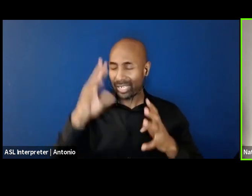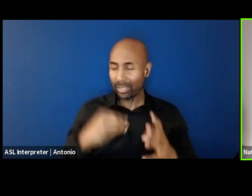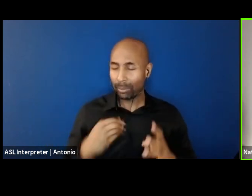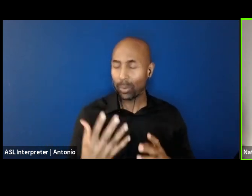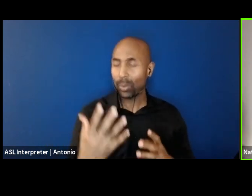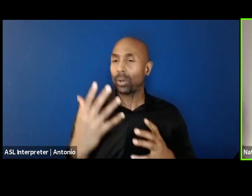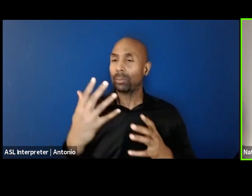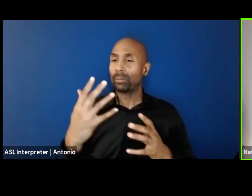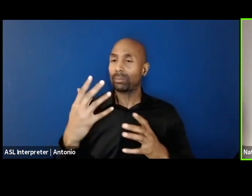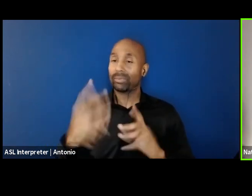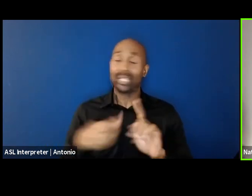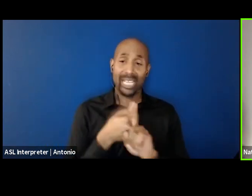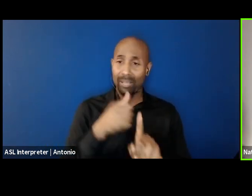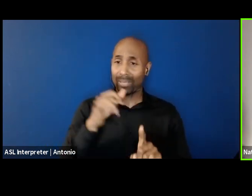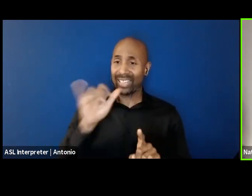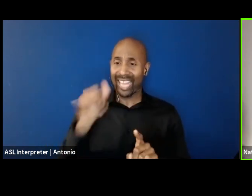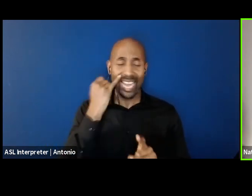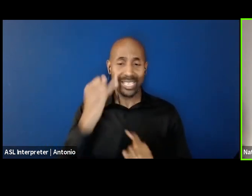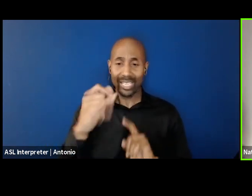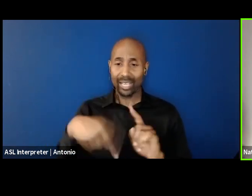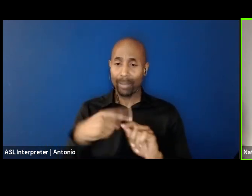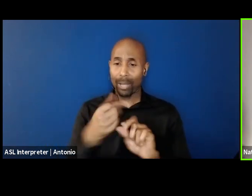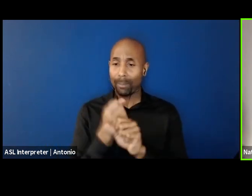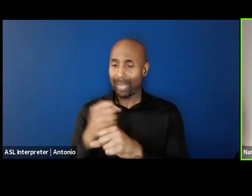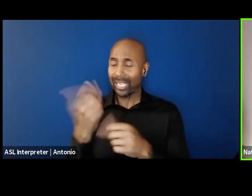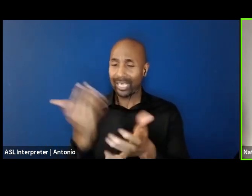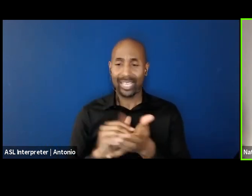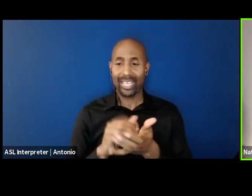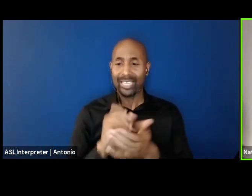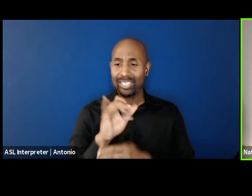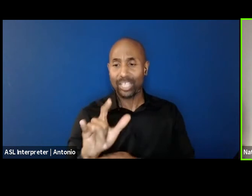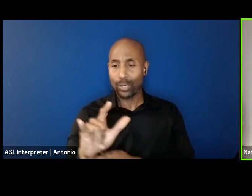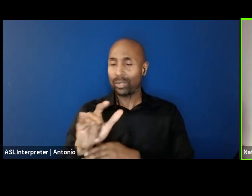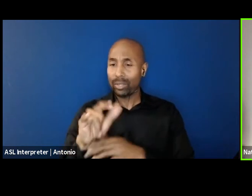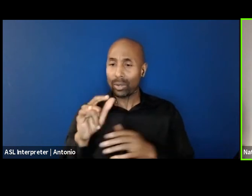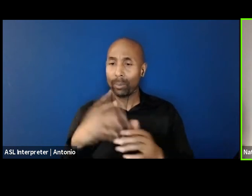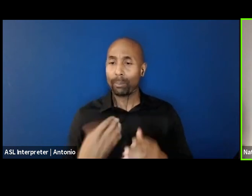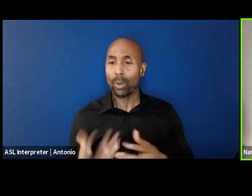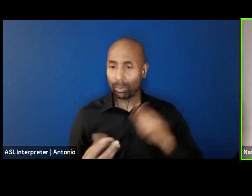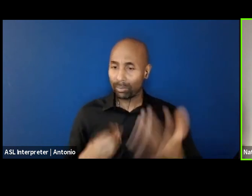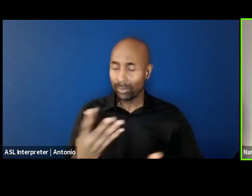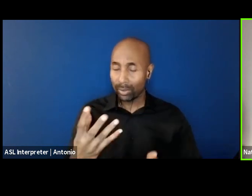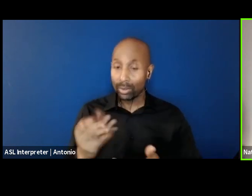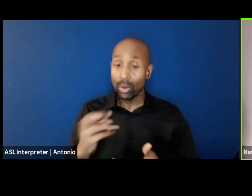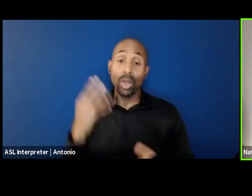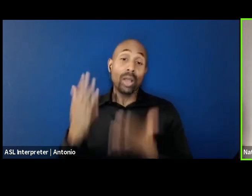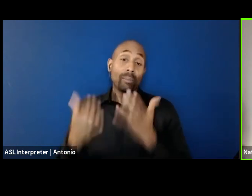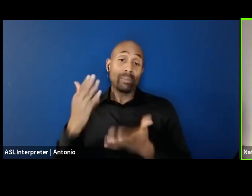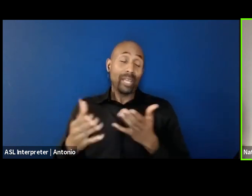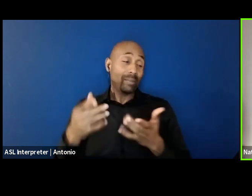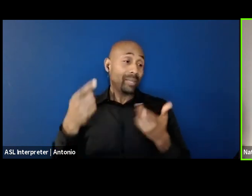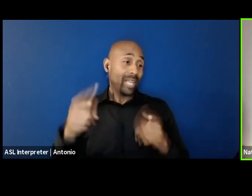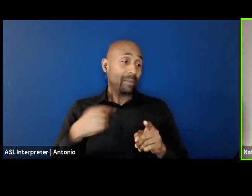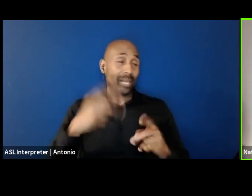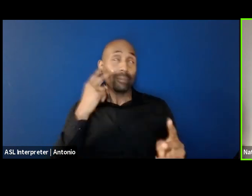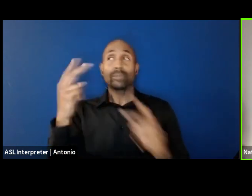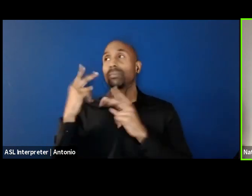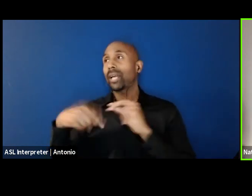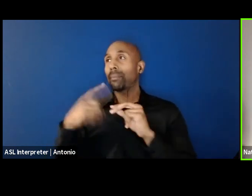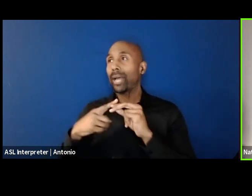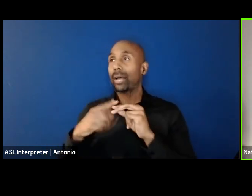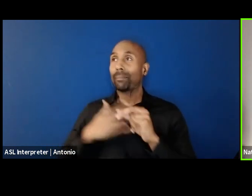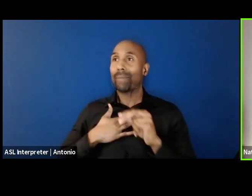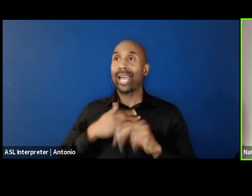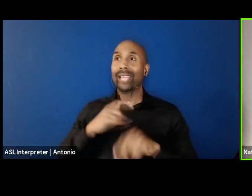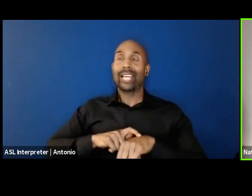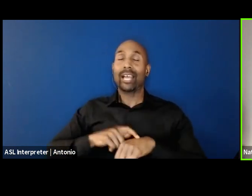dress, then white cotton, in class of 1938 Hall, that a taste for thirst itself set in, seriality's disavowal